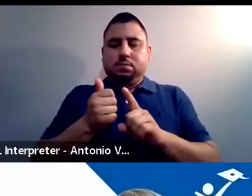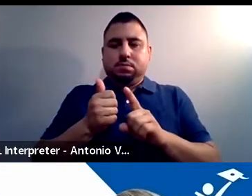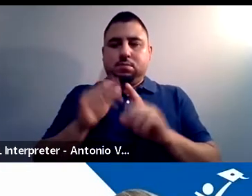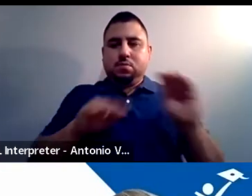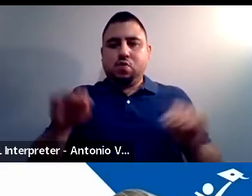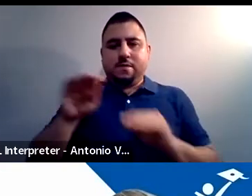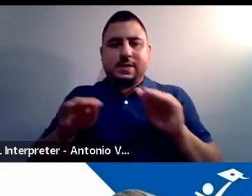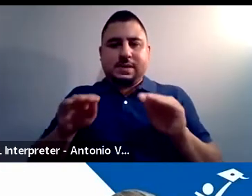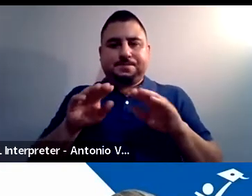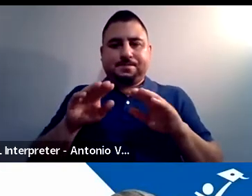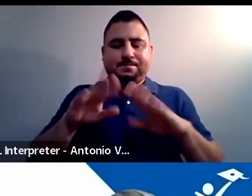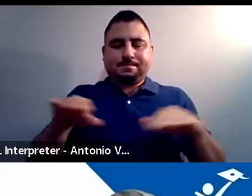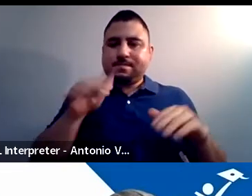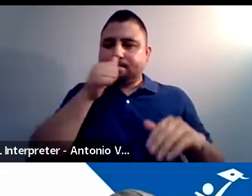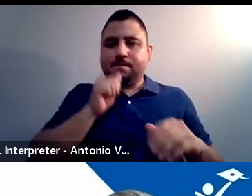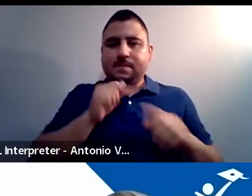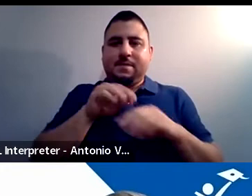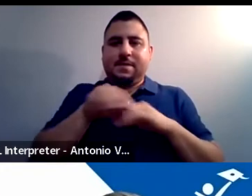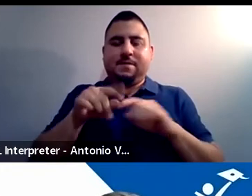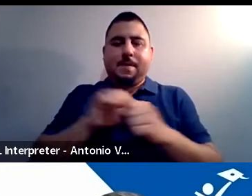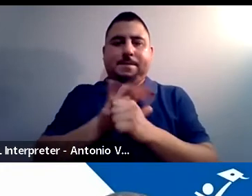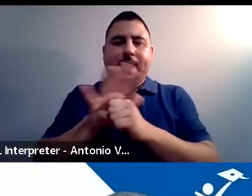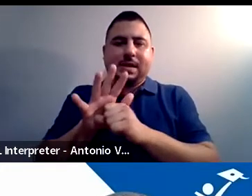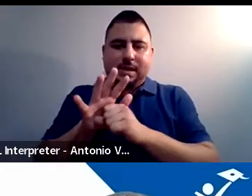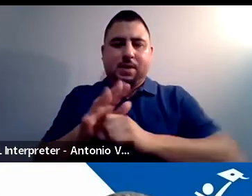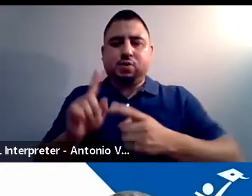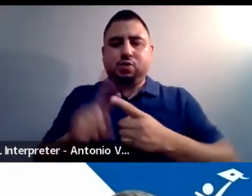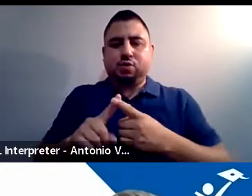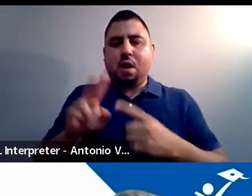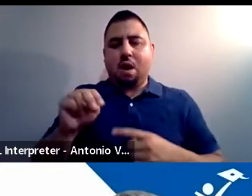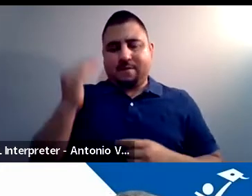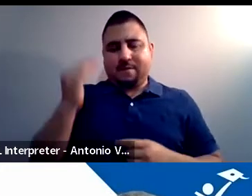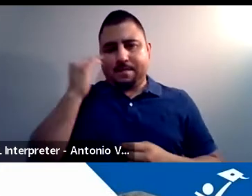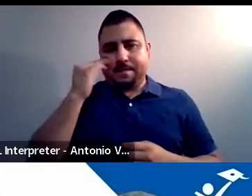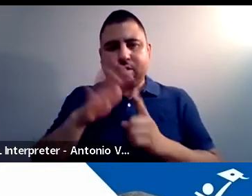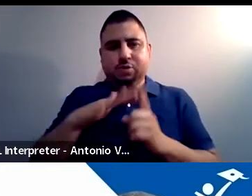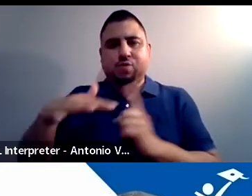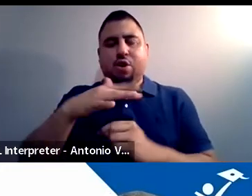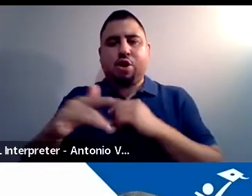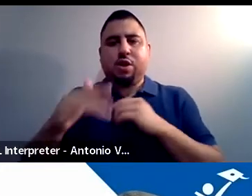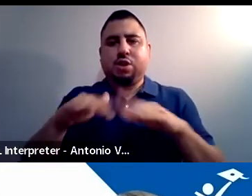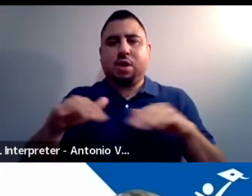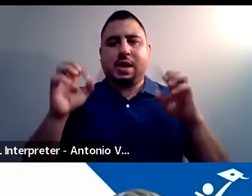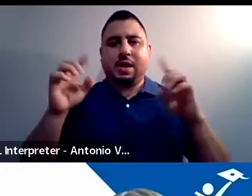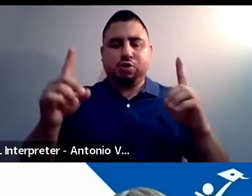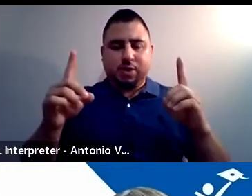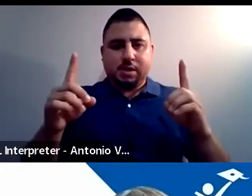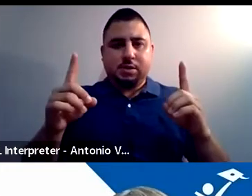by moving kids who are already suffering from the effects of the pandemic to unfamiliar surroundings? Early childhood